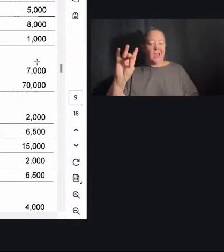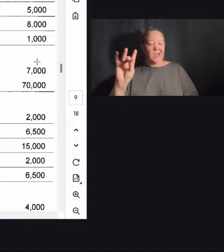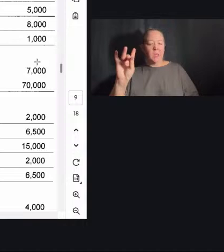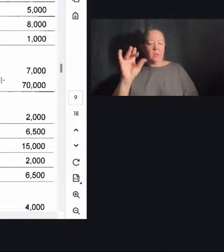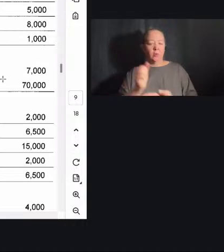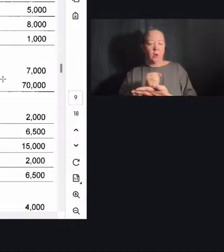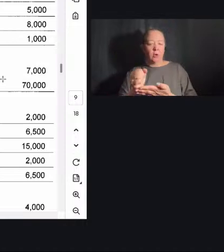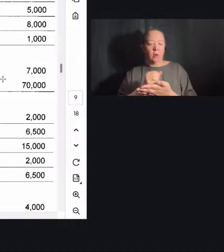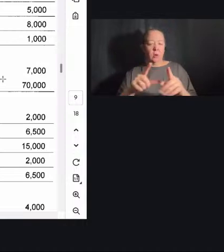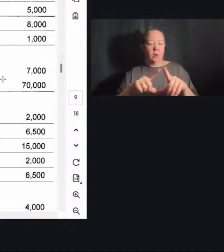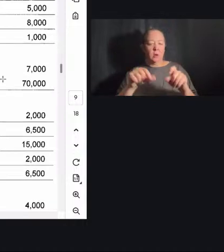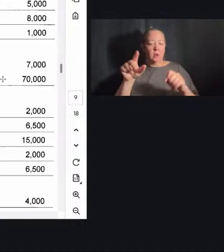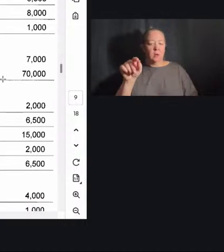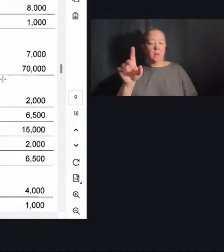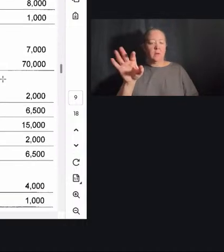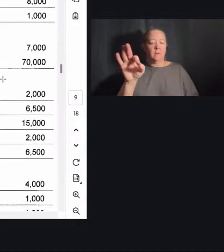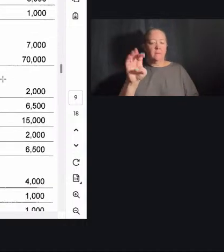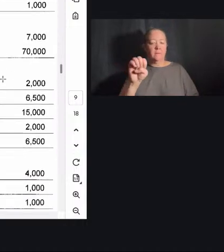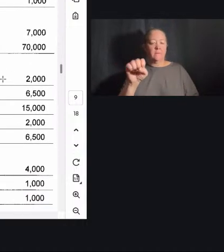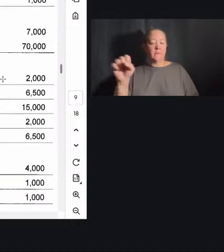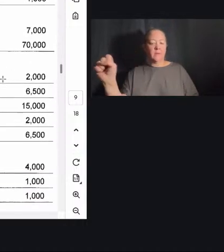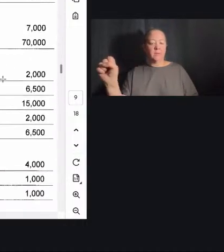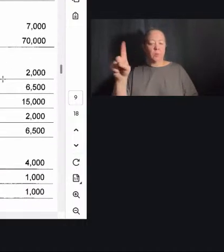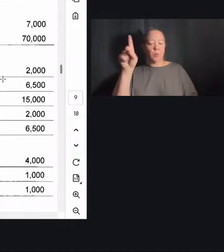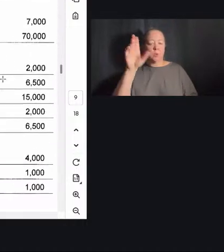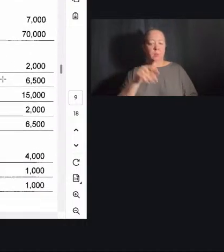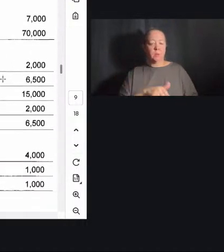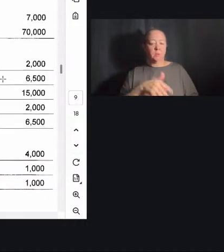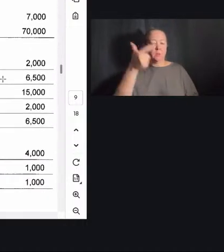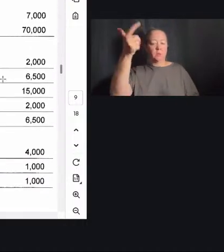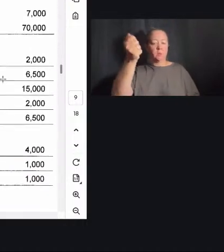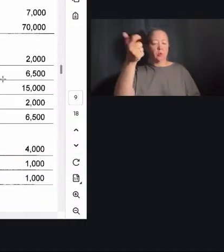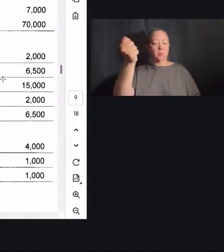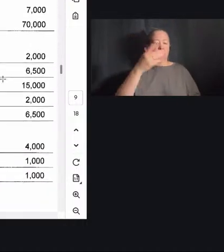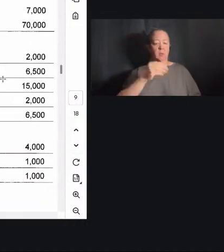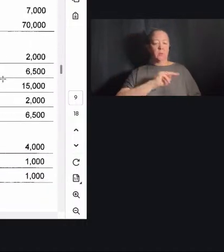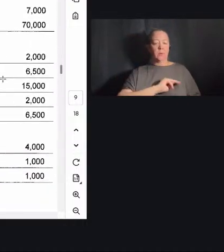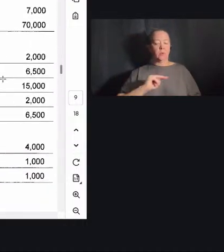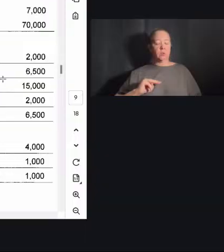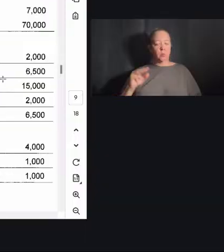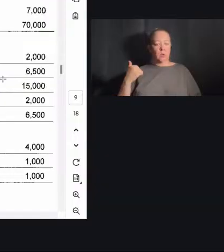Subscriptions and memberships, we have at 7,000.